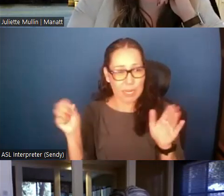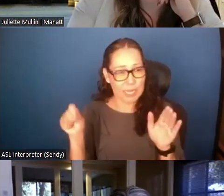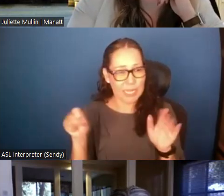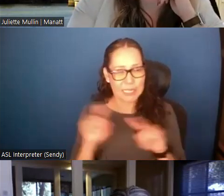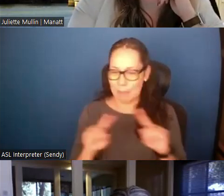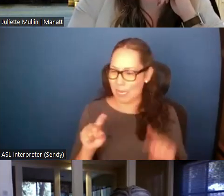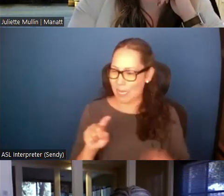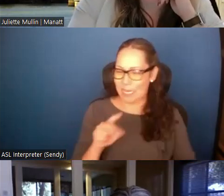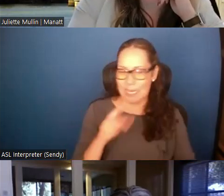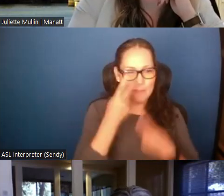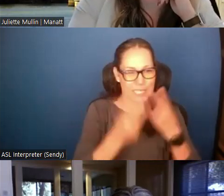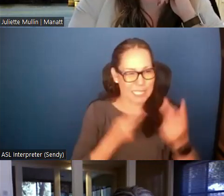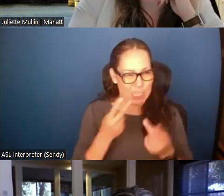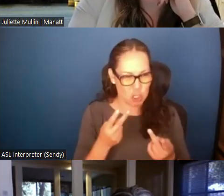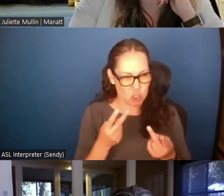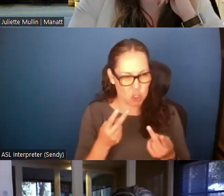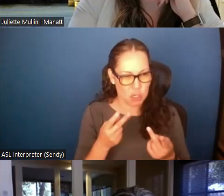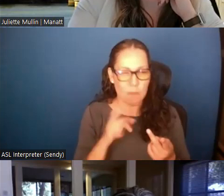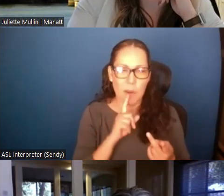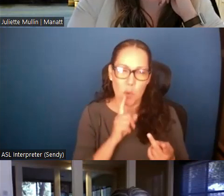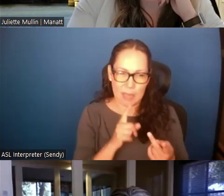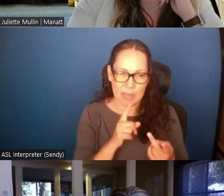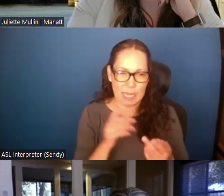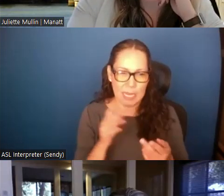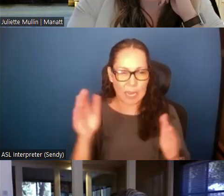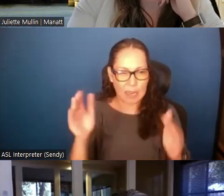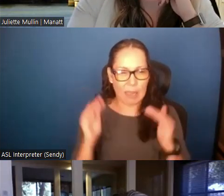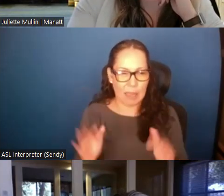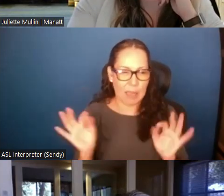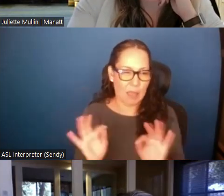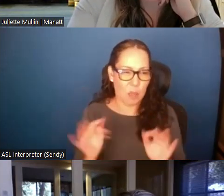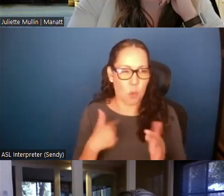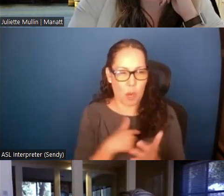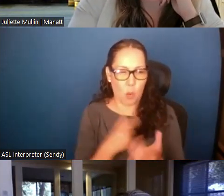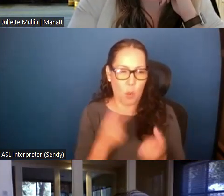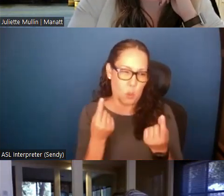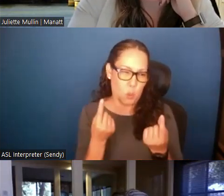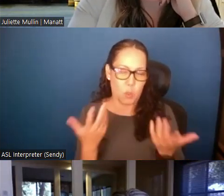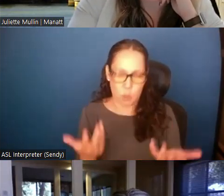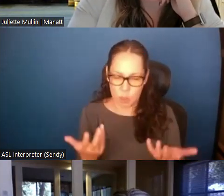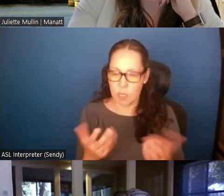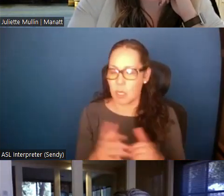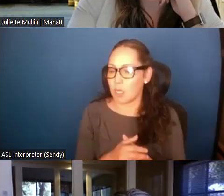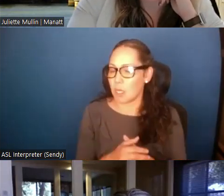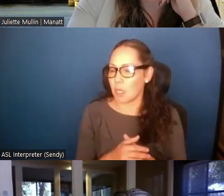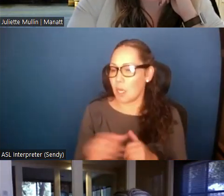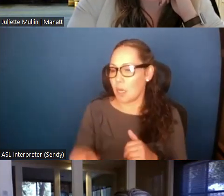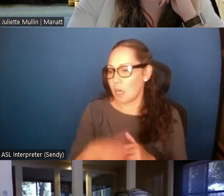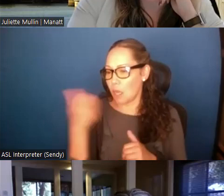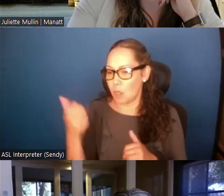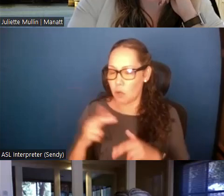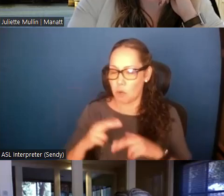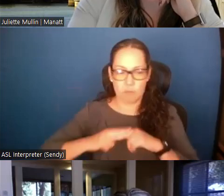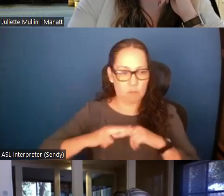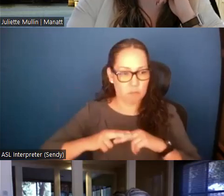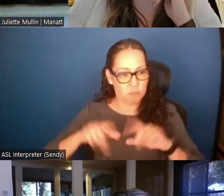visitation, I think, minimizes what we're getting at. And then the third thing and last thing, I promise, that I want to talk about on this slide is the